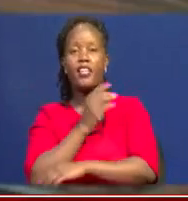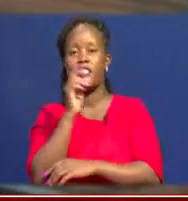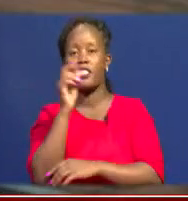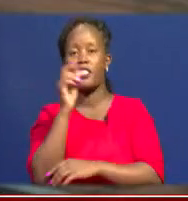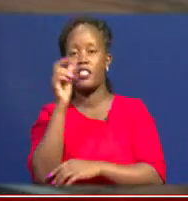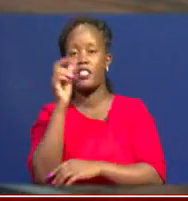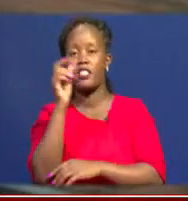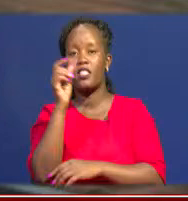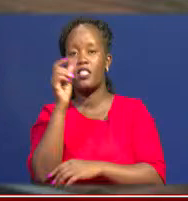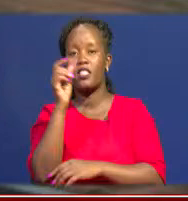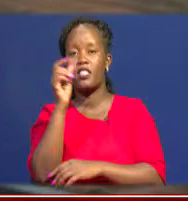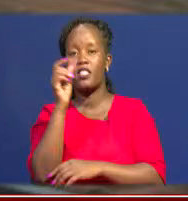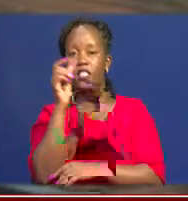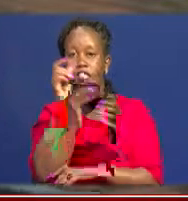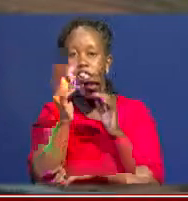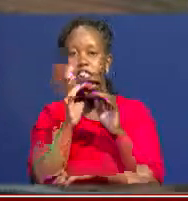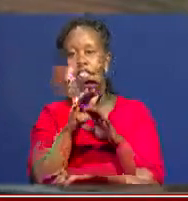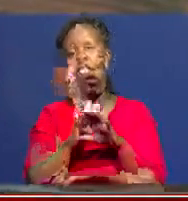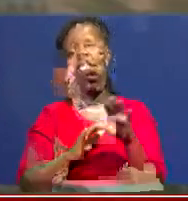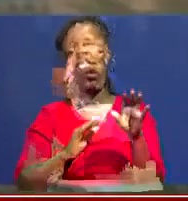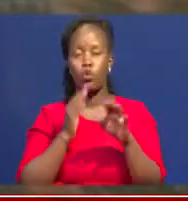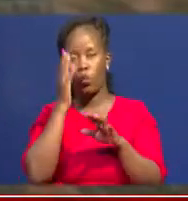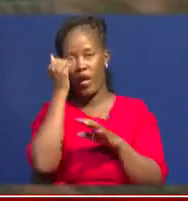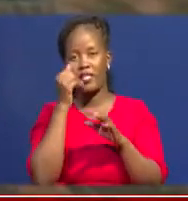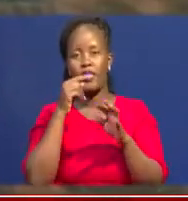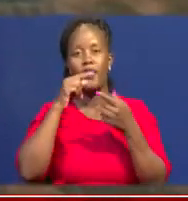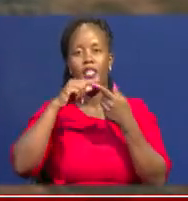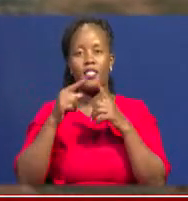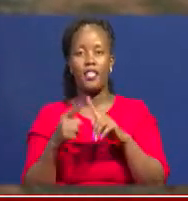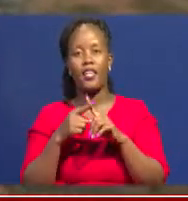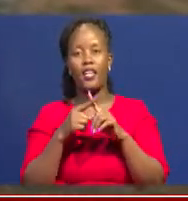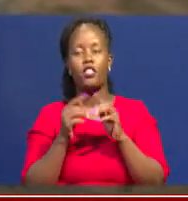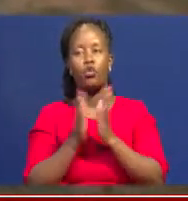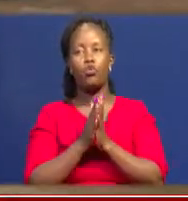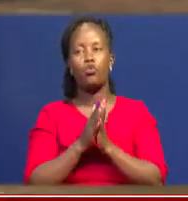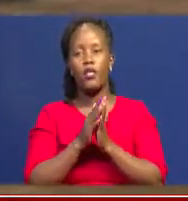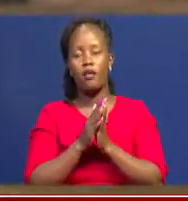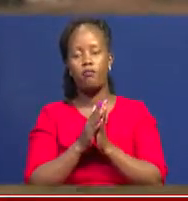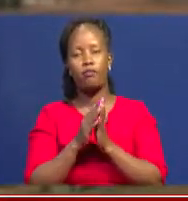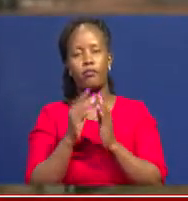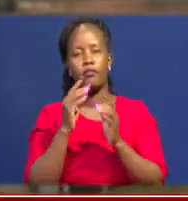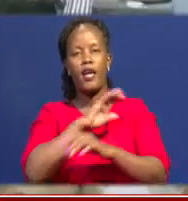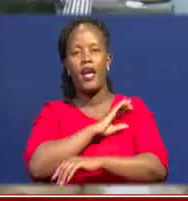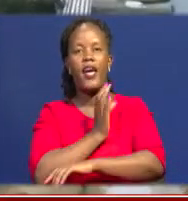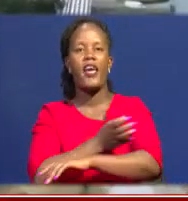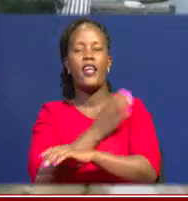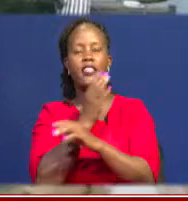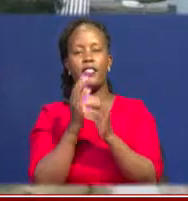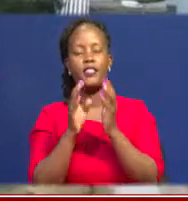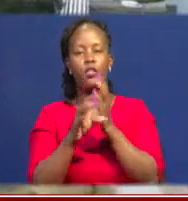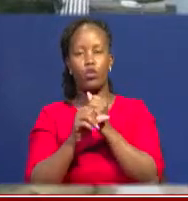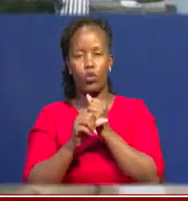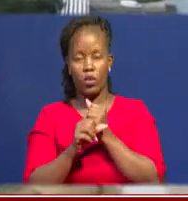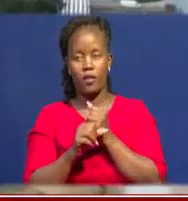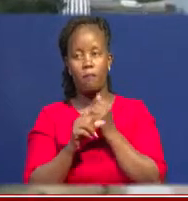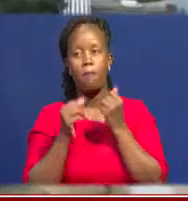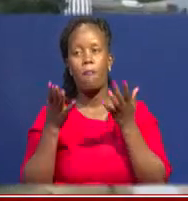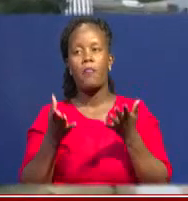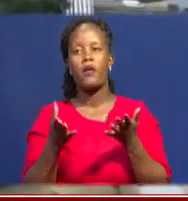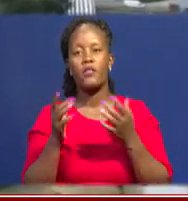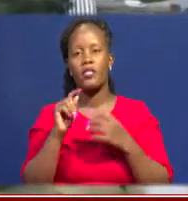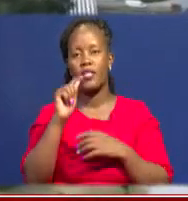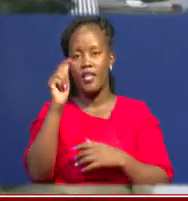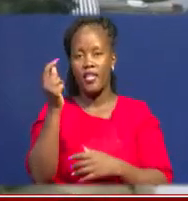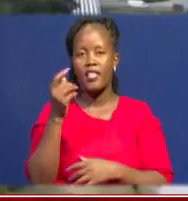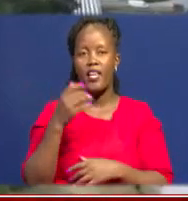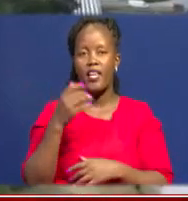and expensive by the International Atomic Energy Agency. So far, Kenya has managed to create the necessary